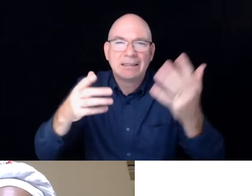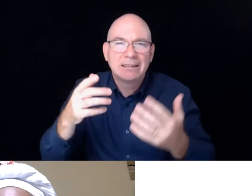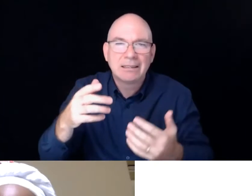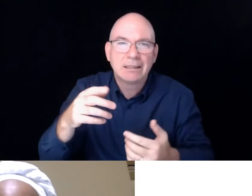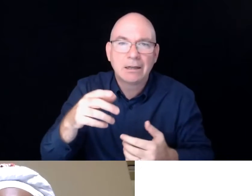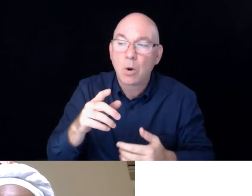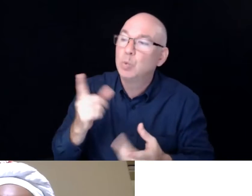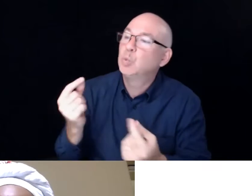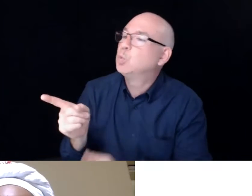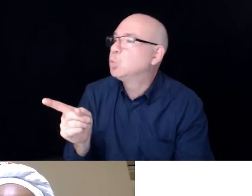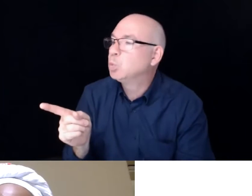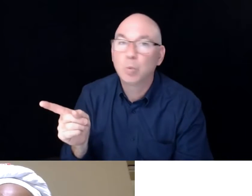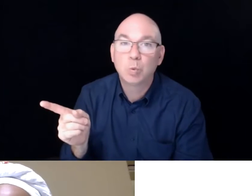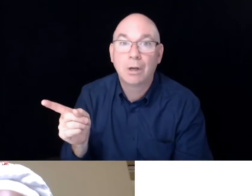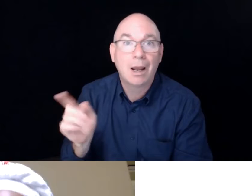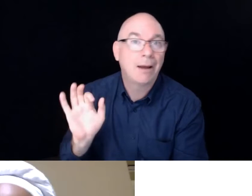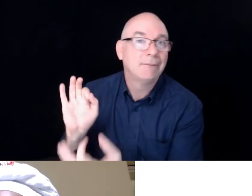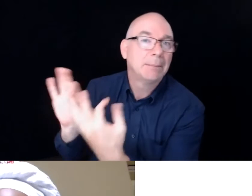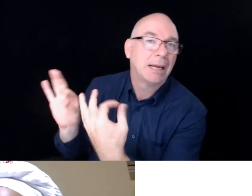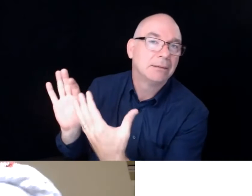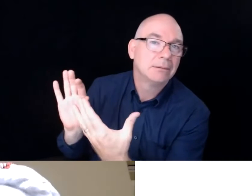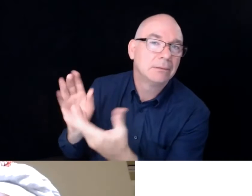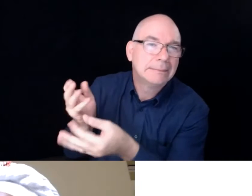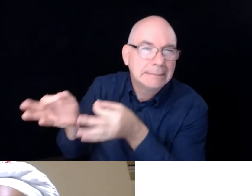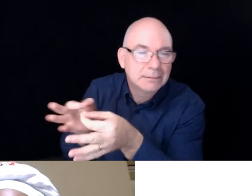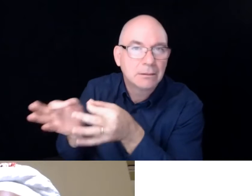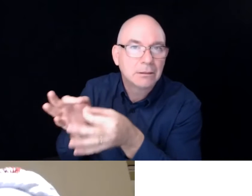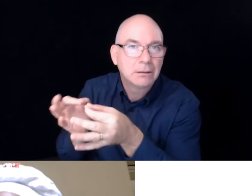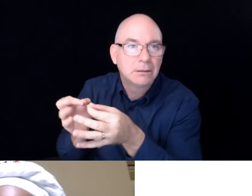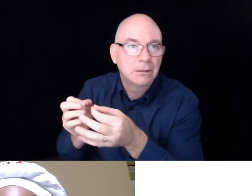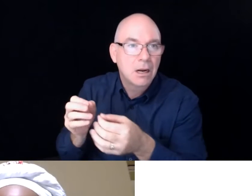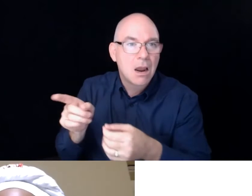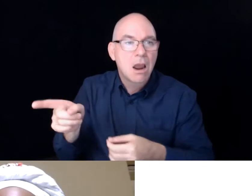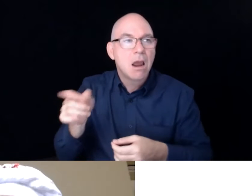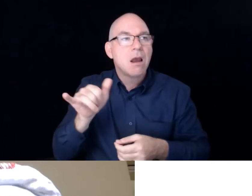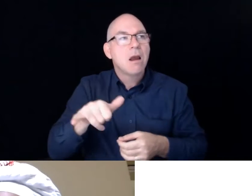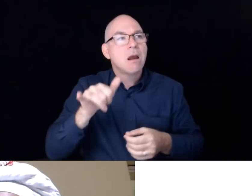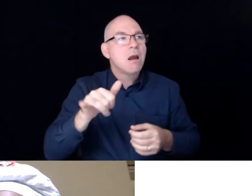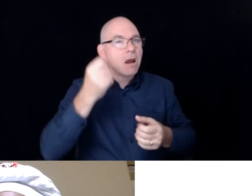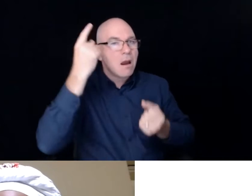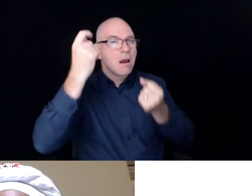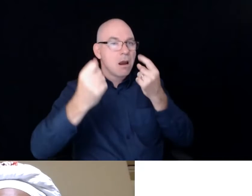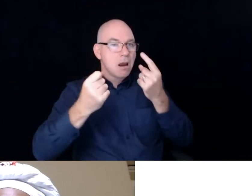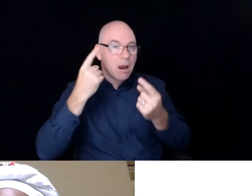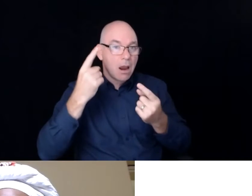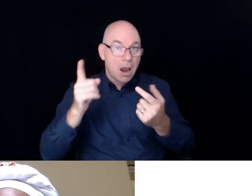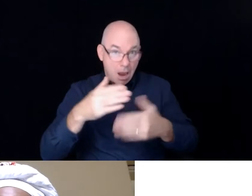these things? So you give them that feedback and you tell them, okay, you want to engage here, gaming, here, but you're in Roblox,